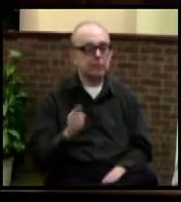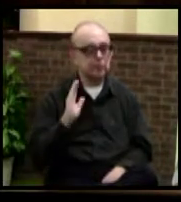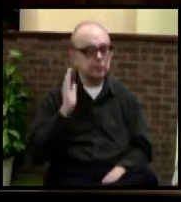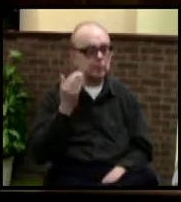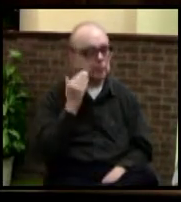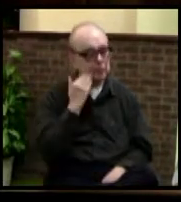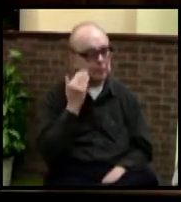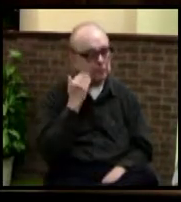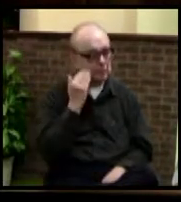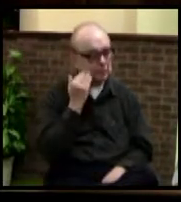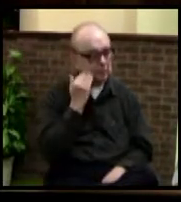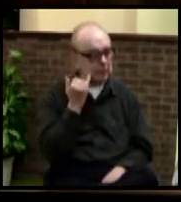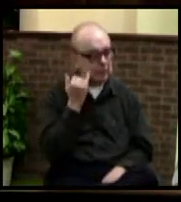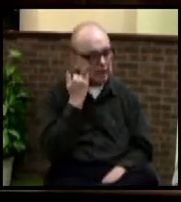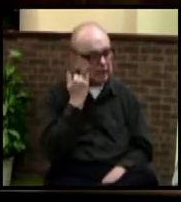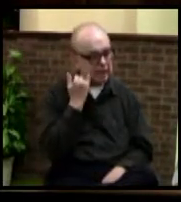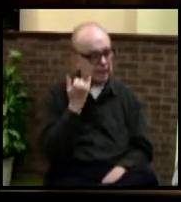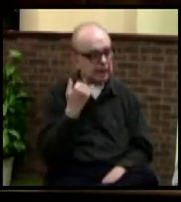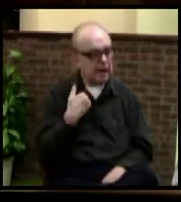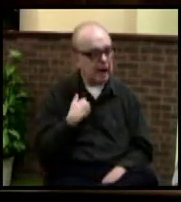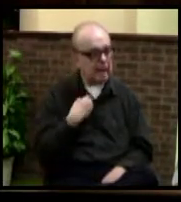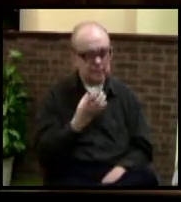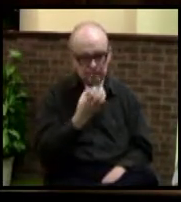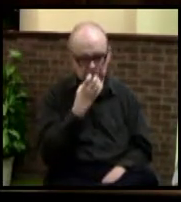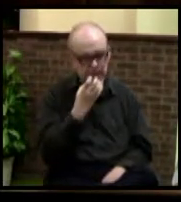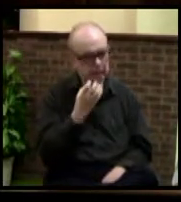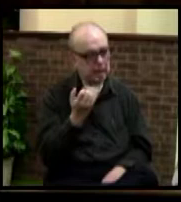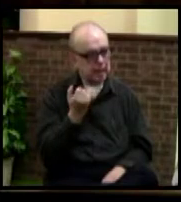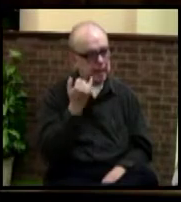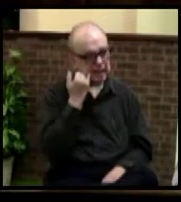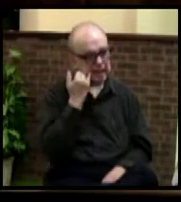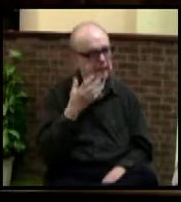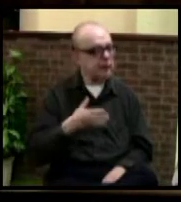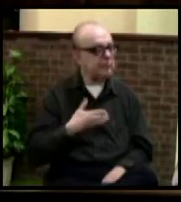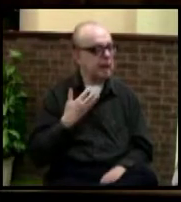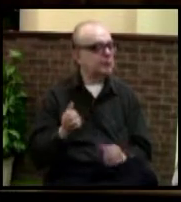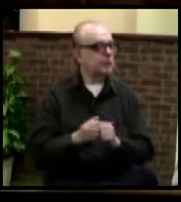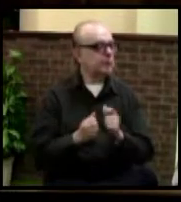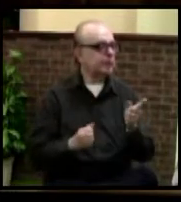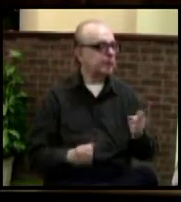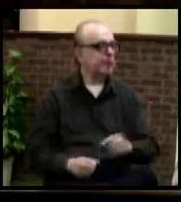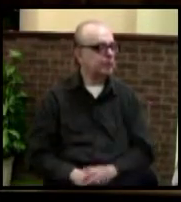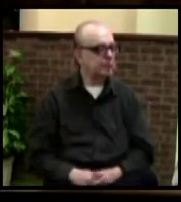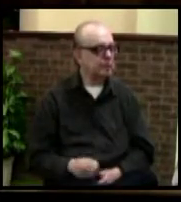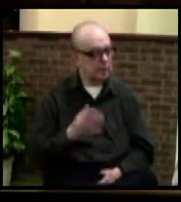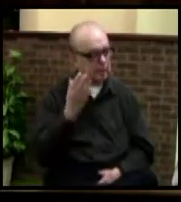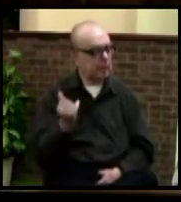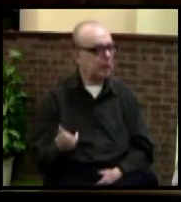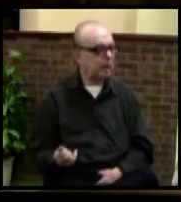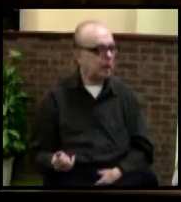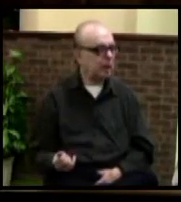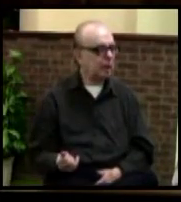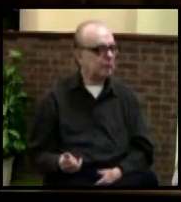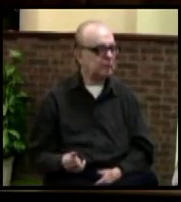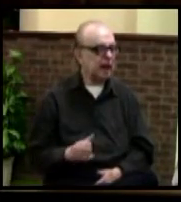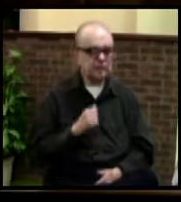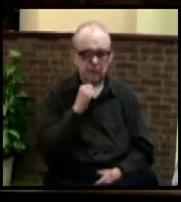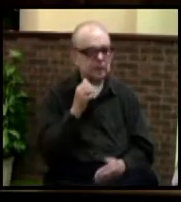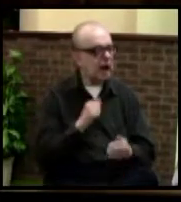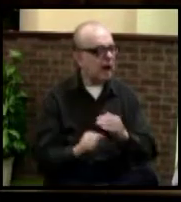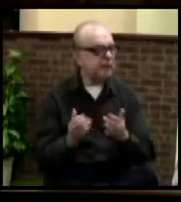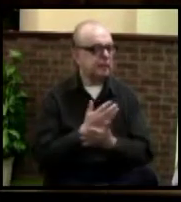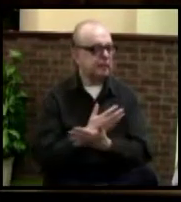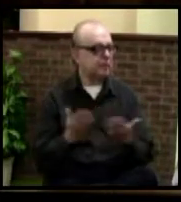you will know whether I'm mad or whether I'm happy with you. Because I don't pull